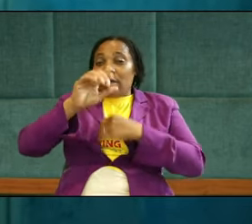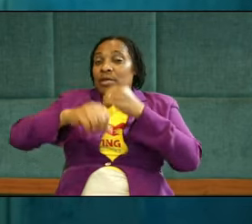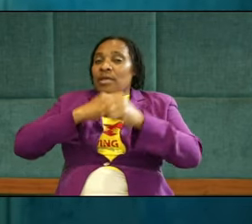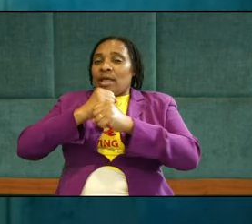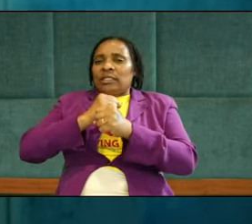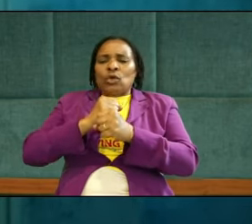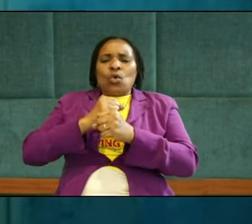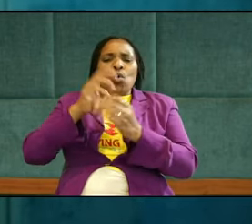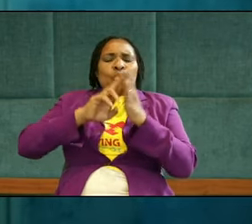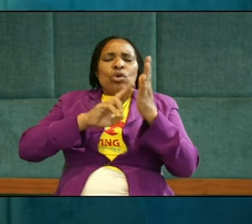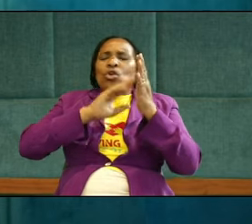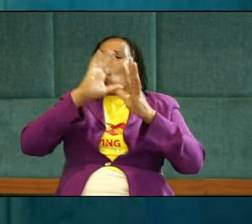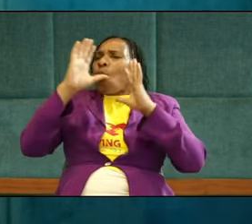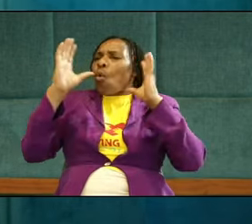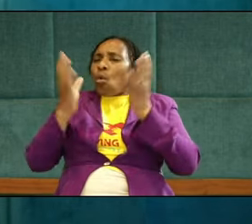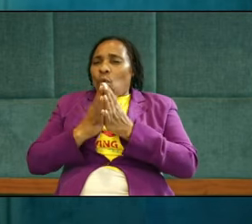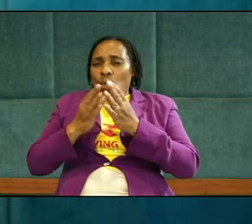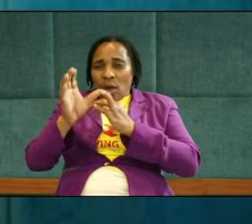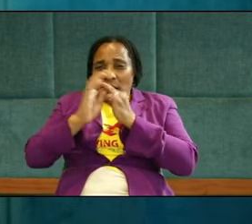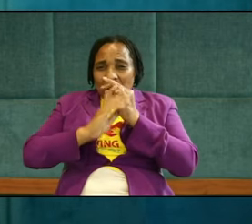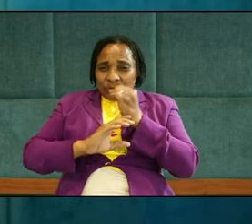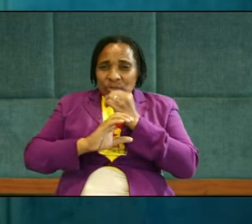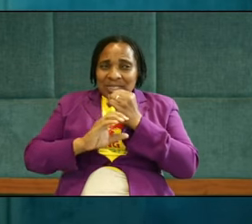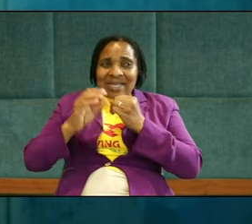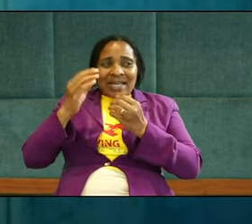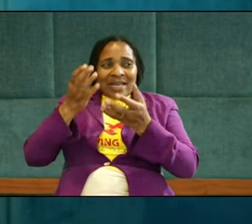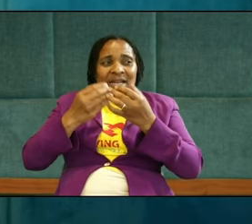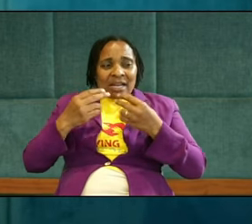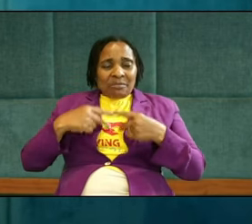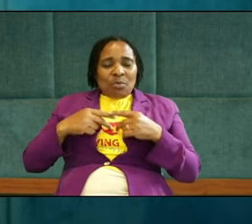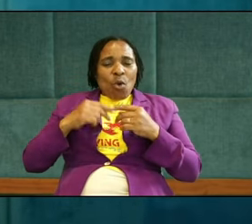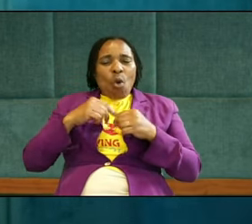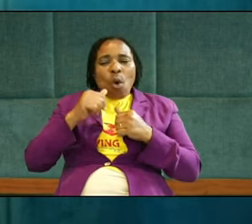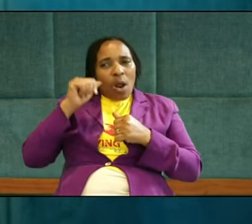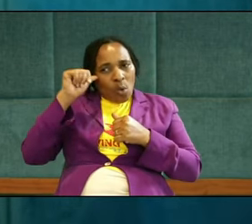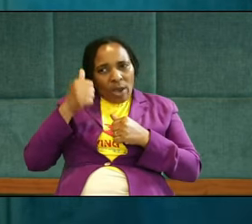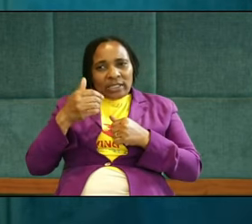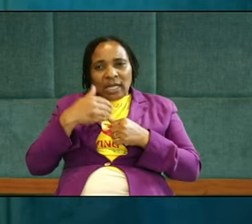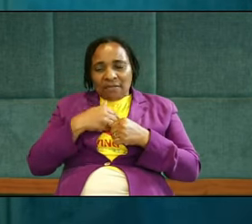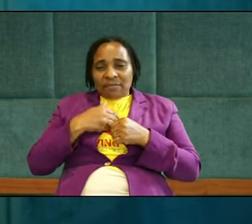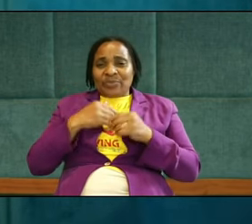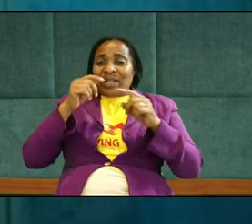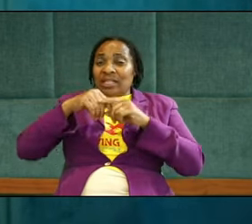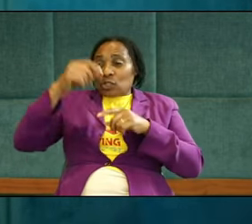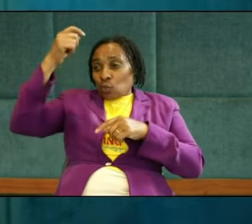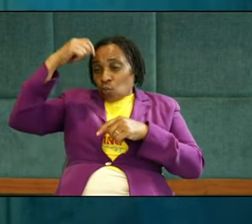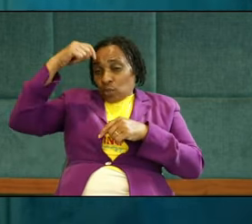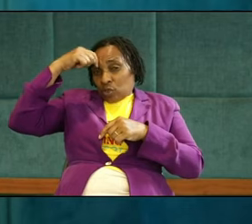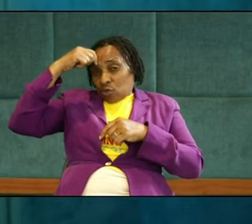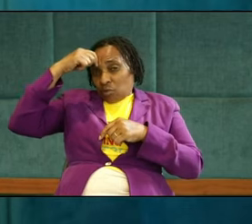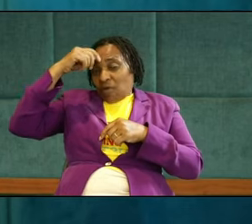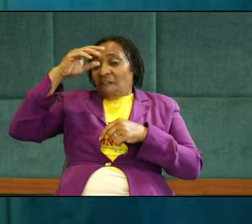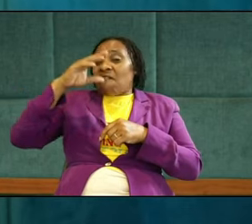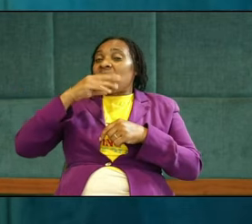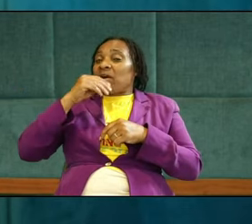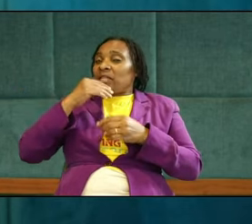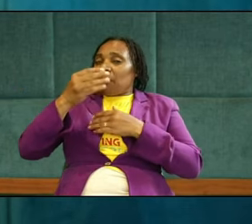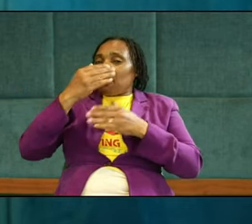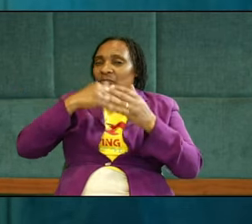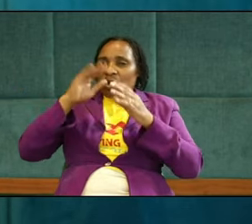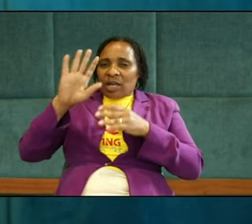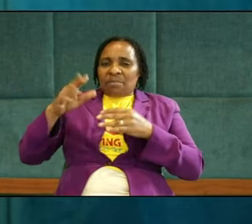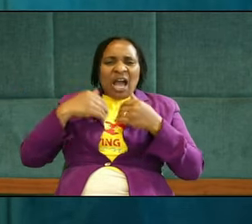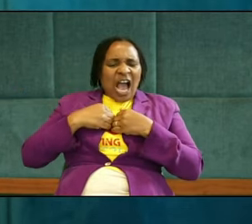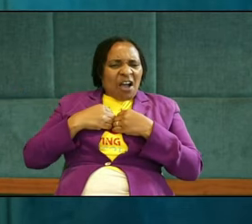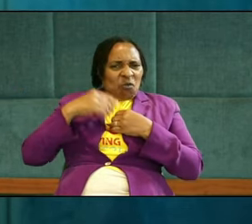country. So he needed people who were wise around him. And this wisdom, because his father before him did not have